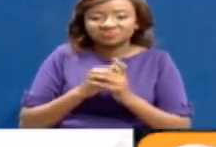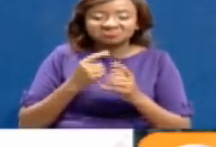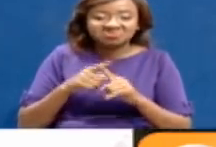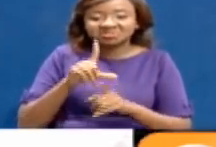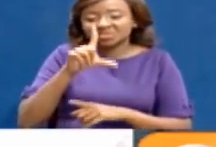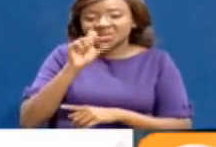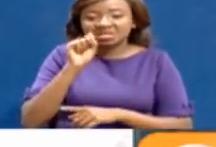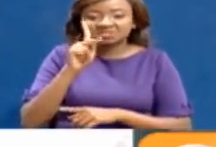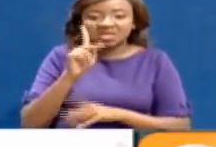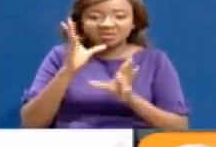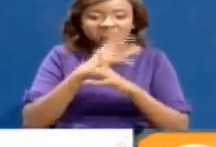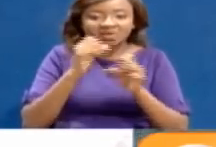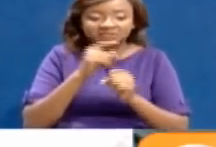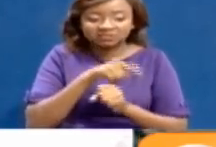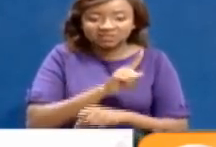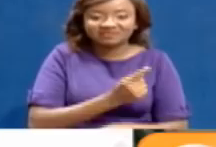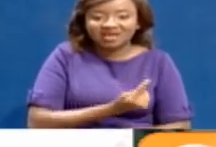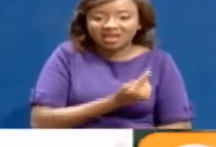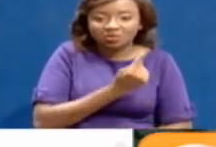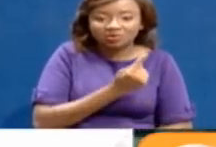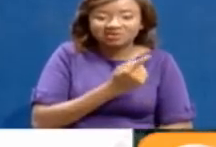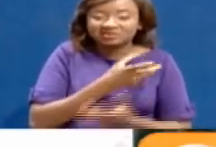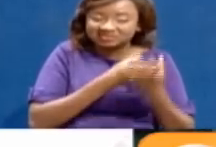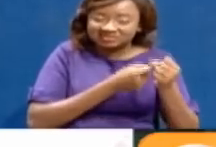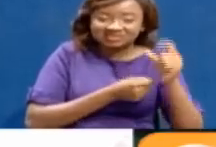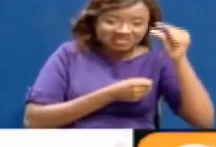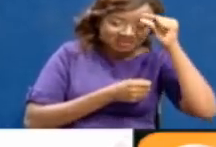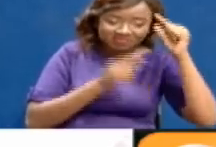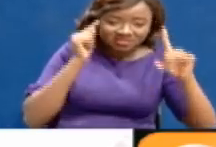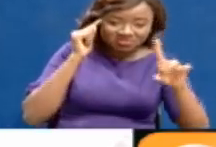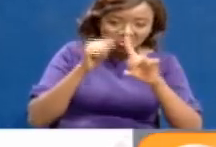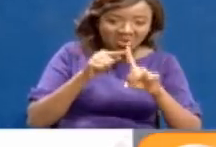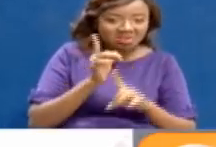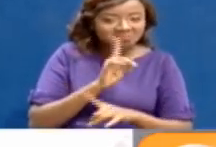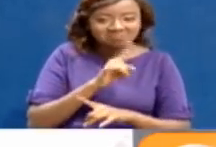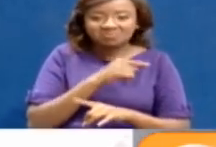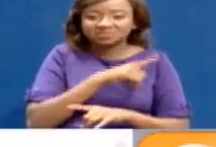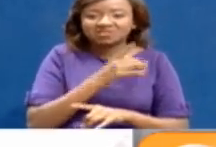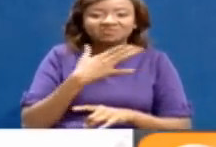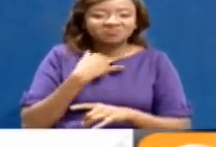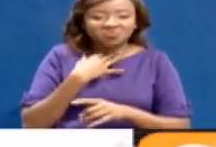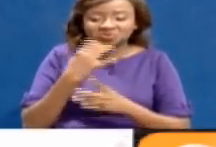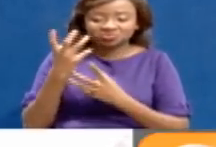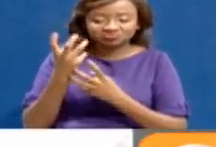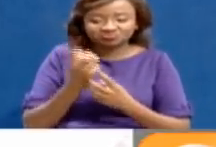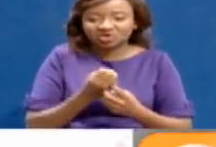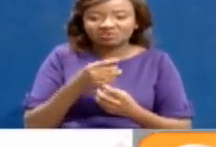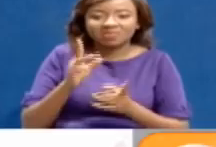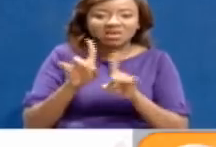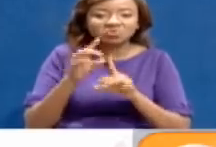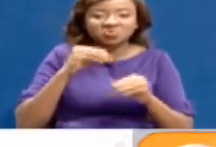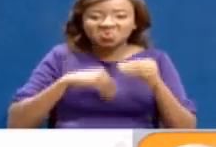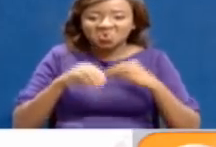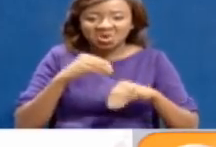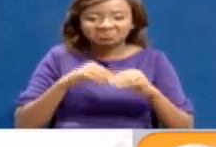LSK president is not alone in his mistrust of government intentions towards the manufacturing sector and the place of corruption